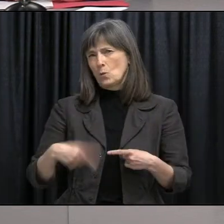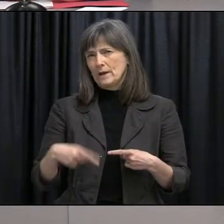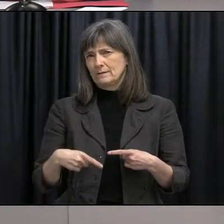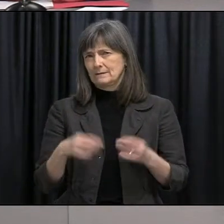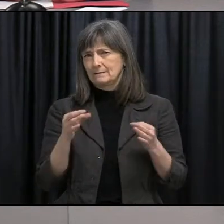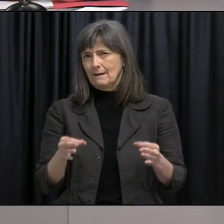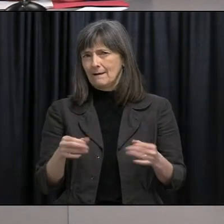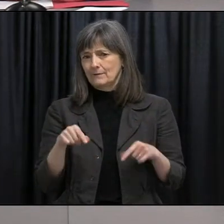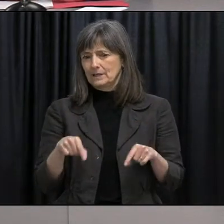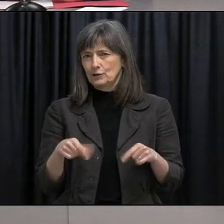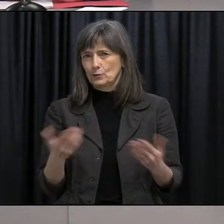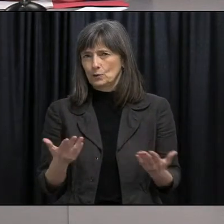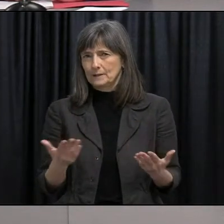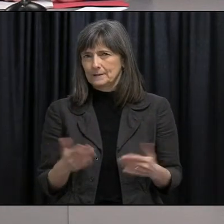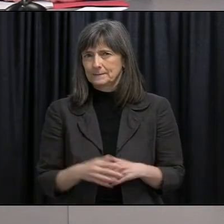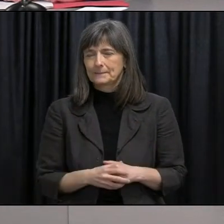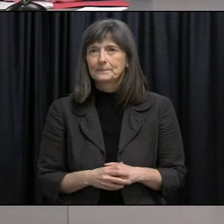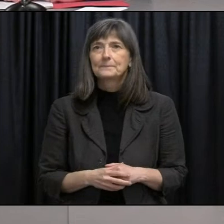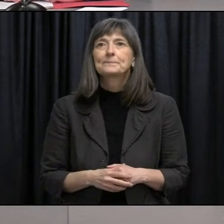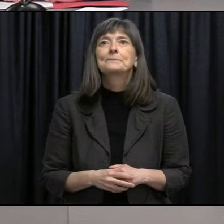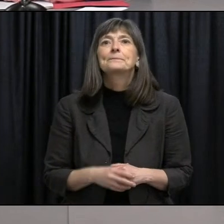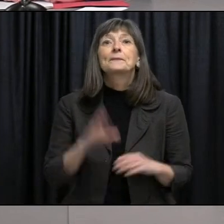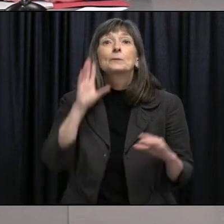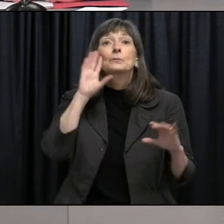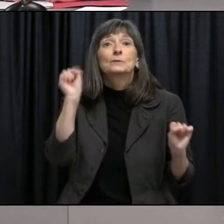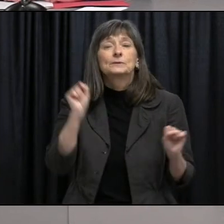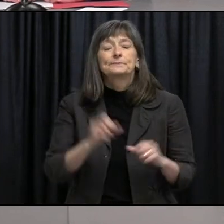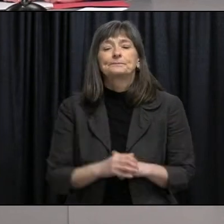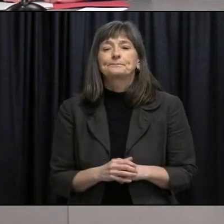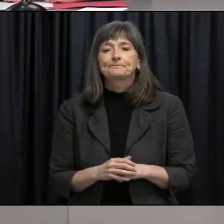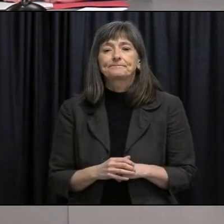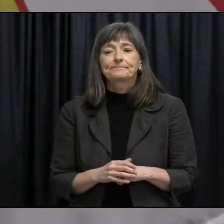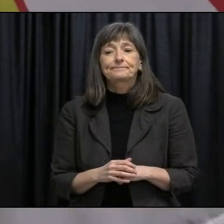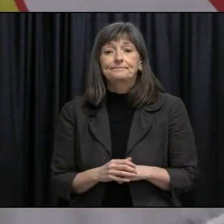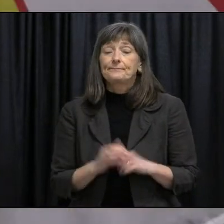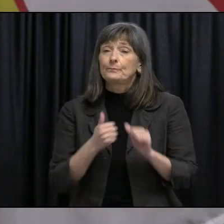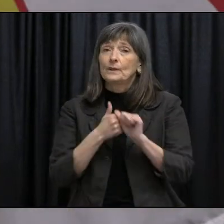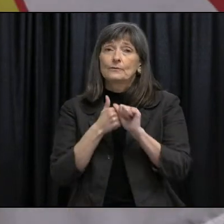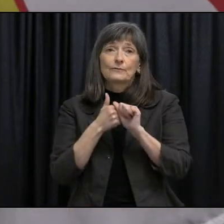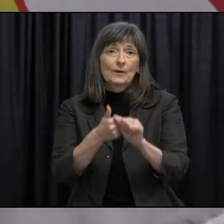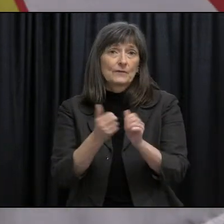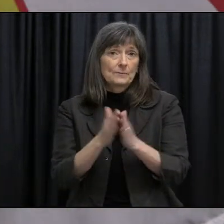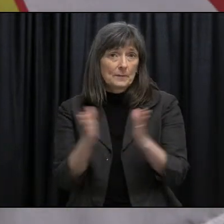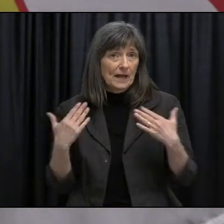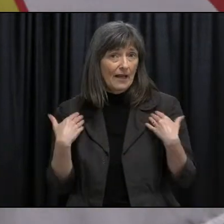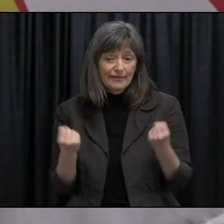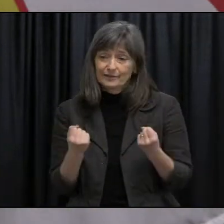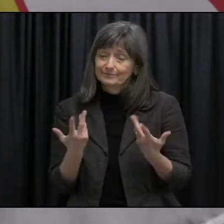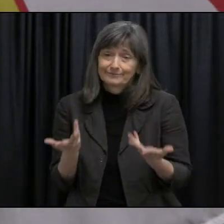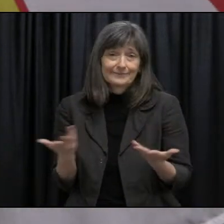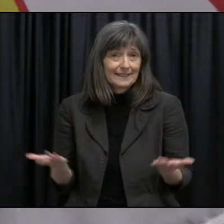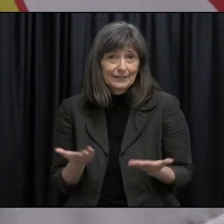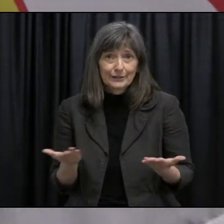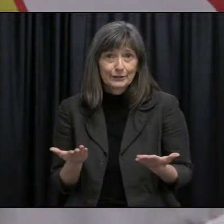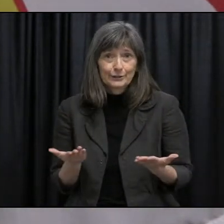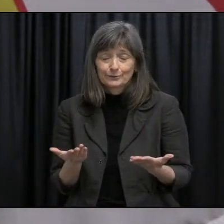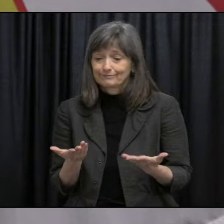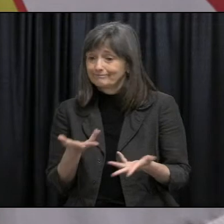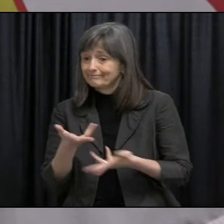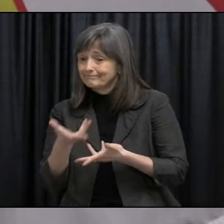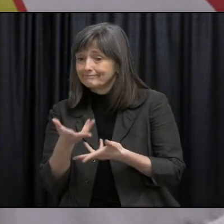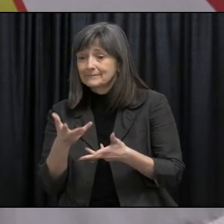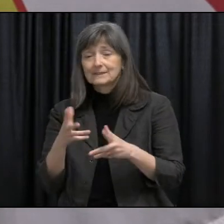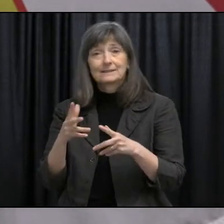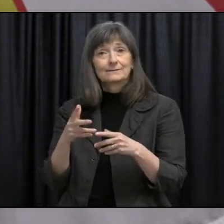on that percentage? Certainly we're going to continue to follow the public health guidance and advice and work with Dr. Fitzgerald